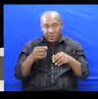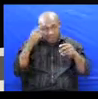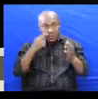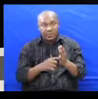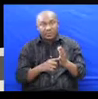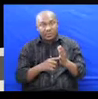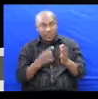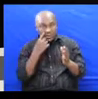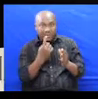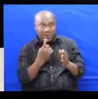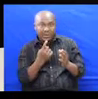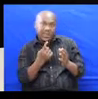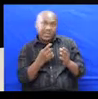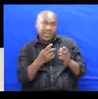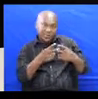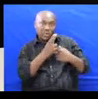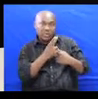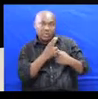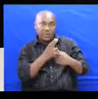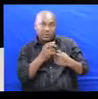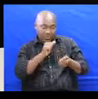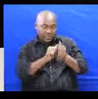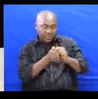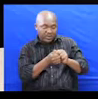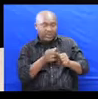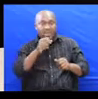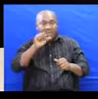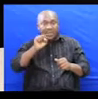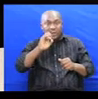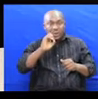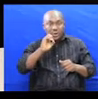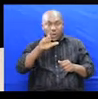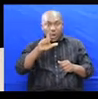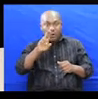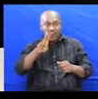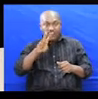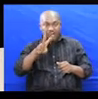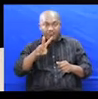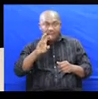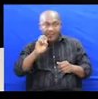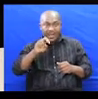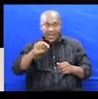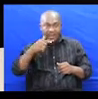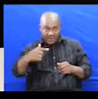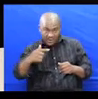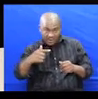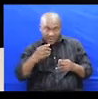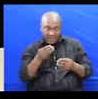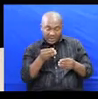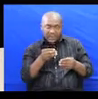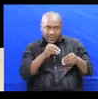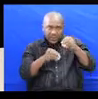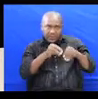the volume of the solution, it must be the solvent. So that is when the solute and the solvent react together, we form what we call